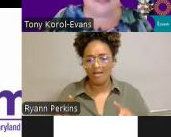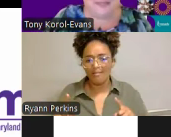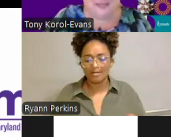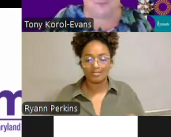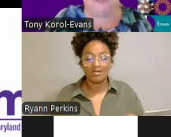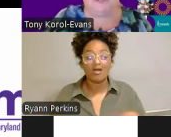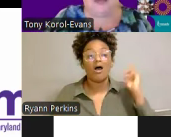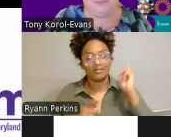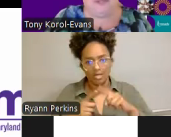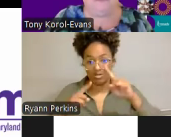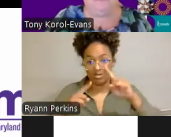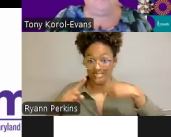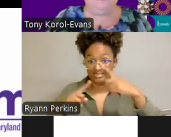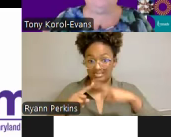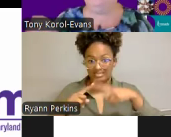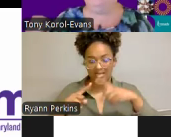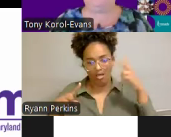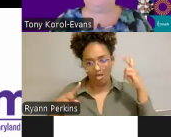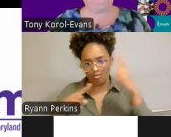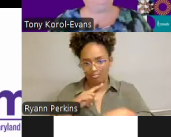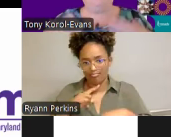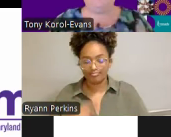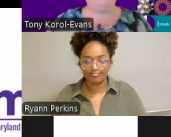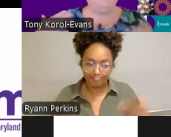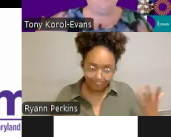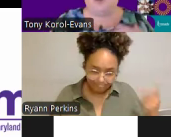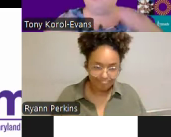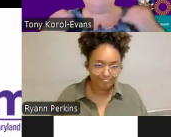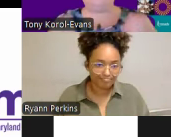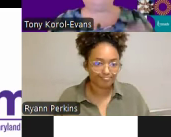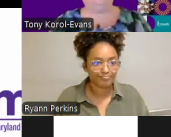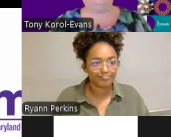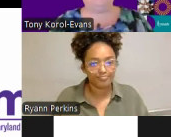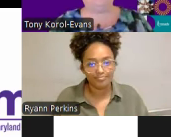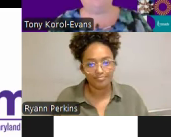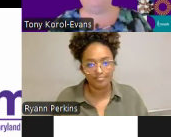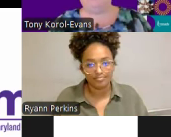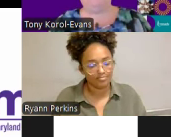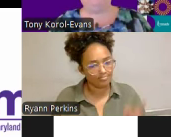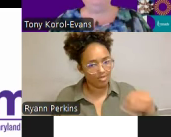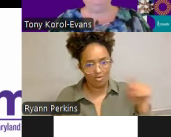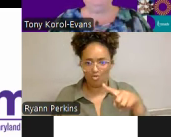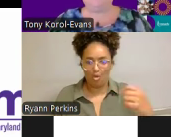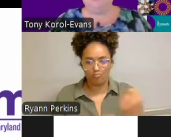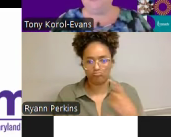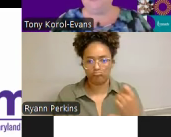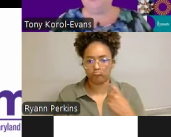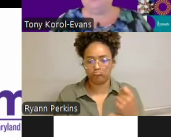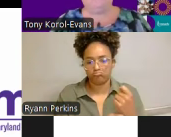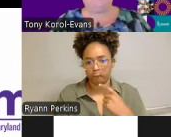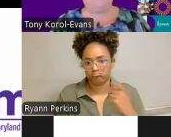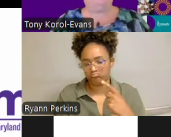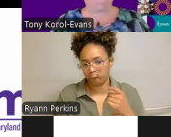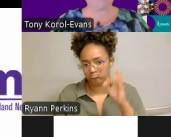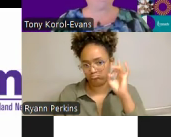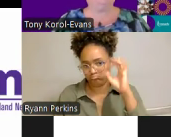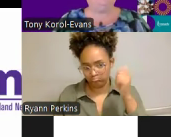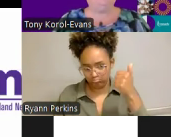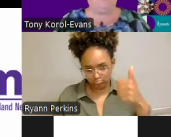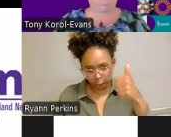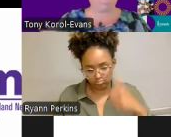going to keep happening. Great. Wow, you all are just so on top of it. Let's go ahead and go on then, and